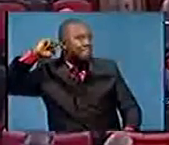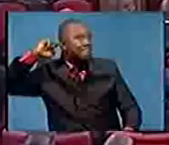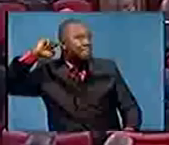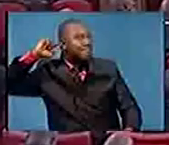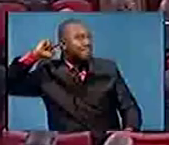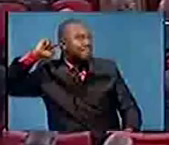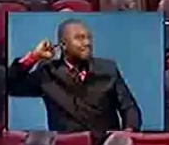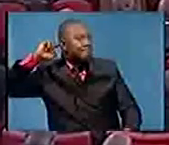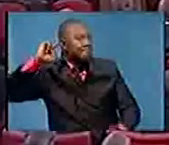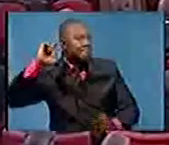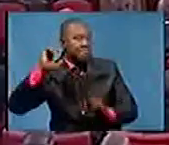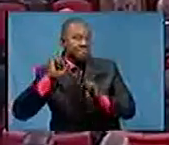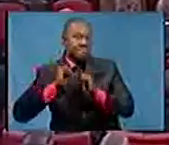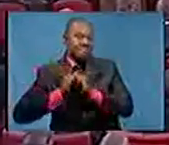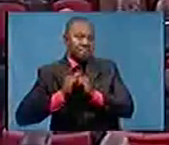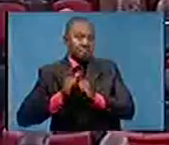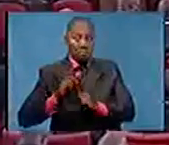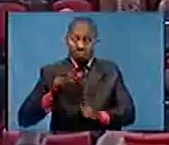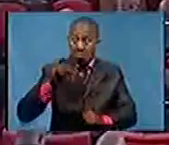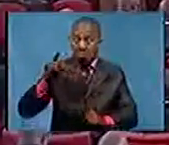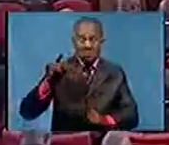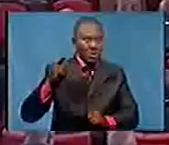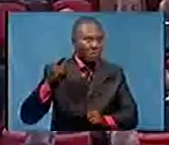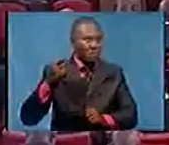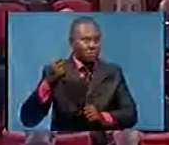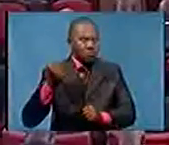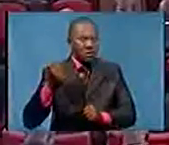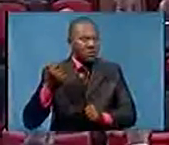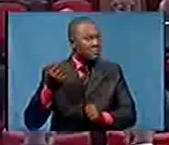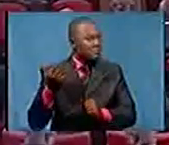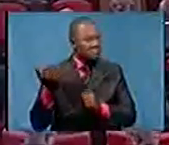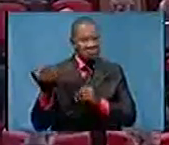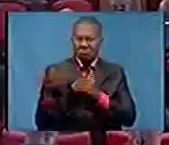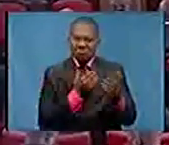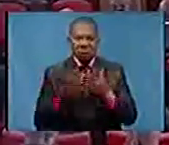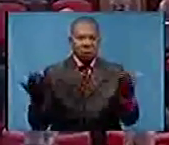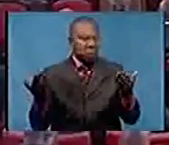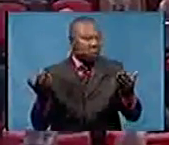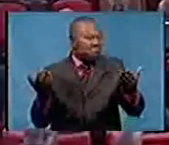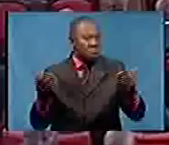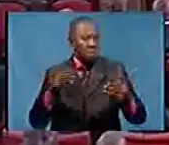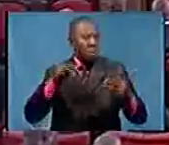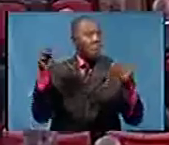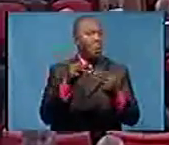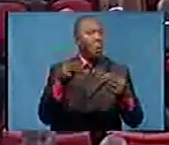They believe in it. They don't care whether the country is on fire or not.